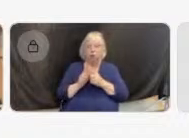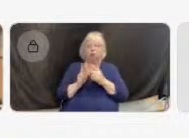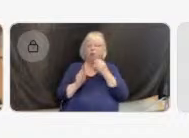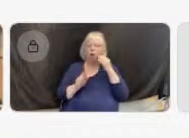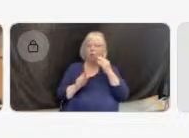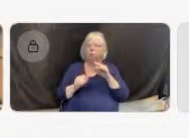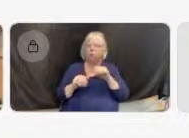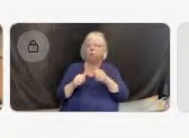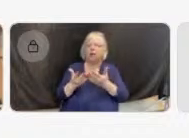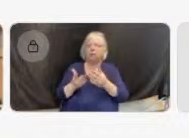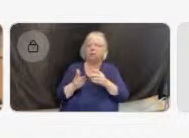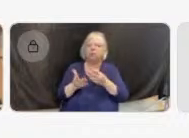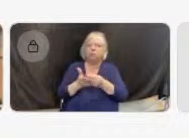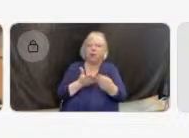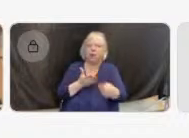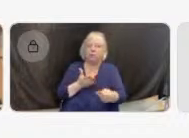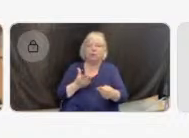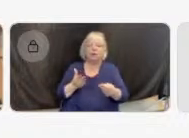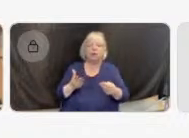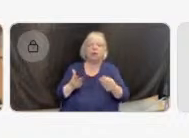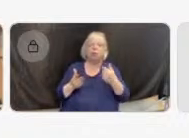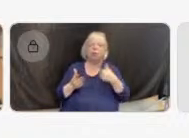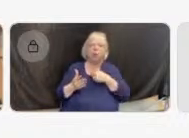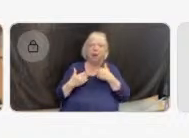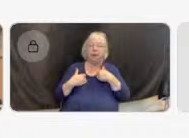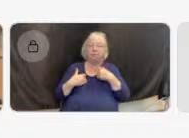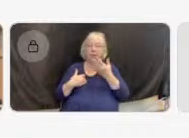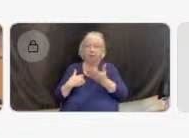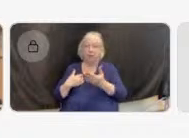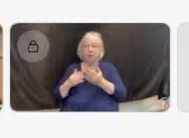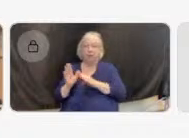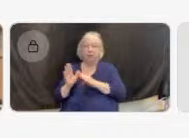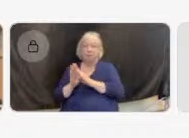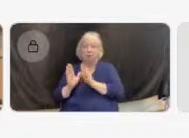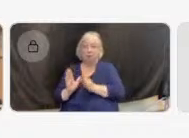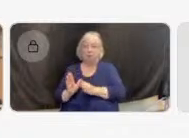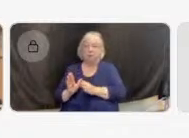happening here, we've got this development,